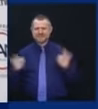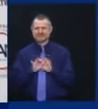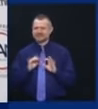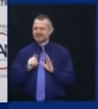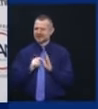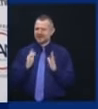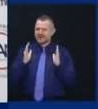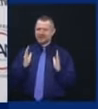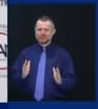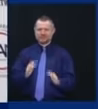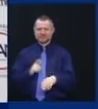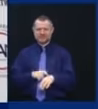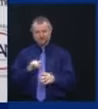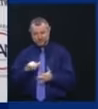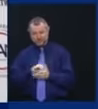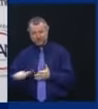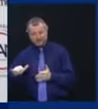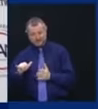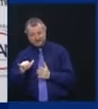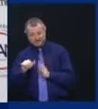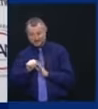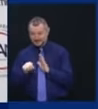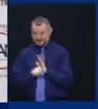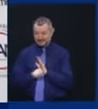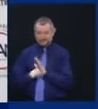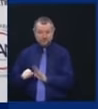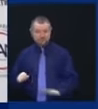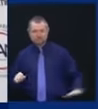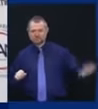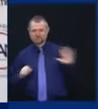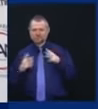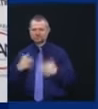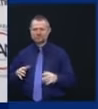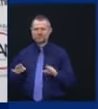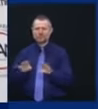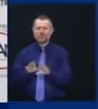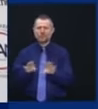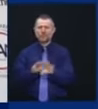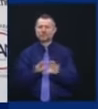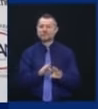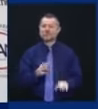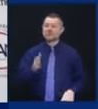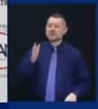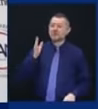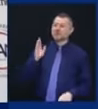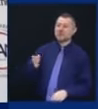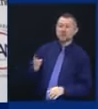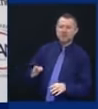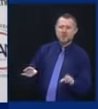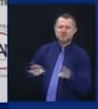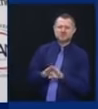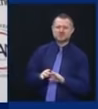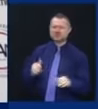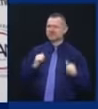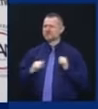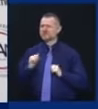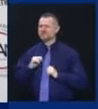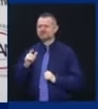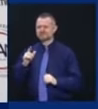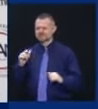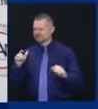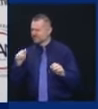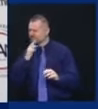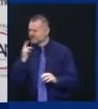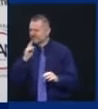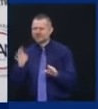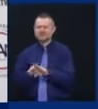when New York State and other states were closed down, when the Broadway lights were dim, the theaters closed, the restaurants closed? What